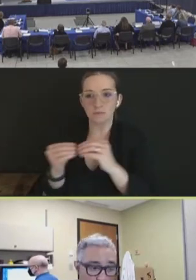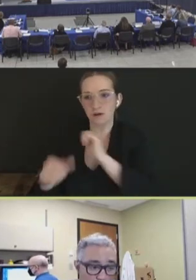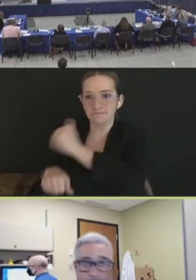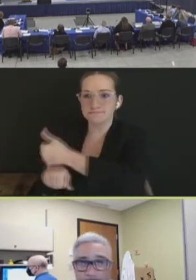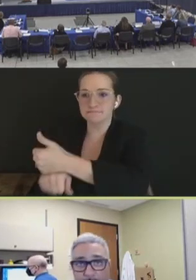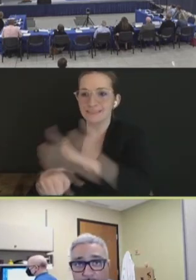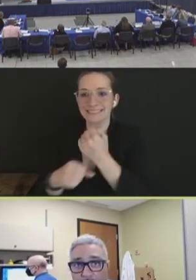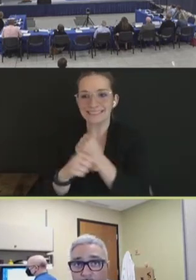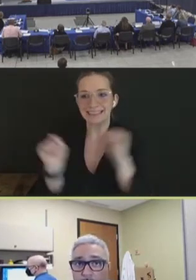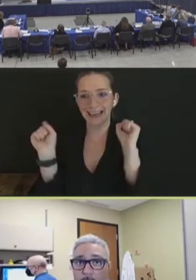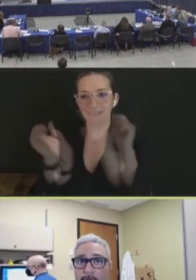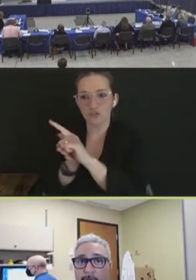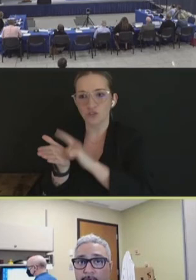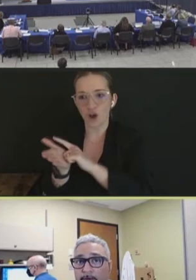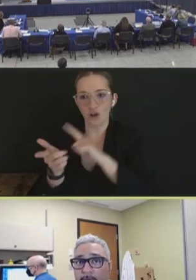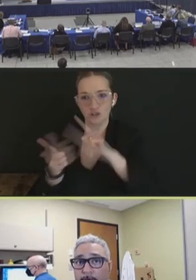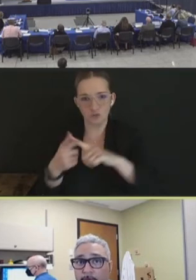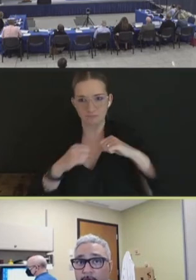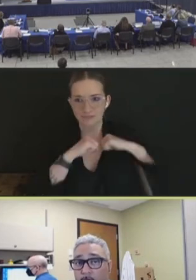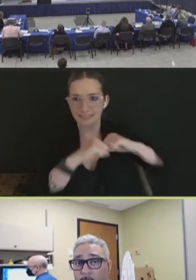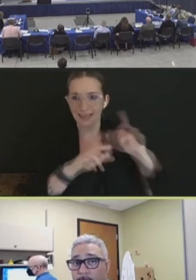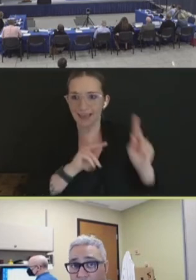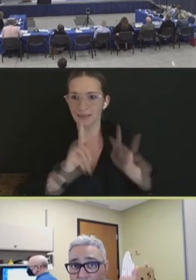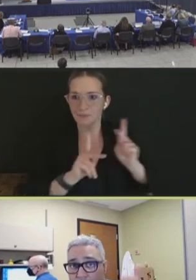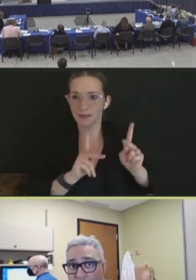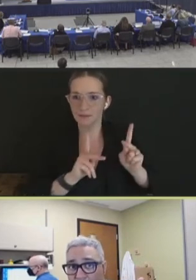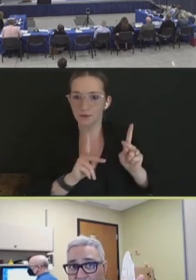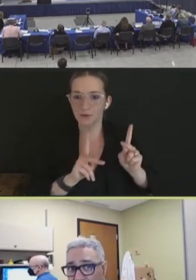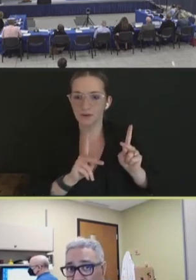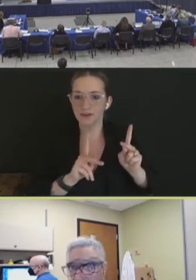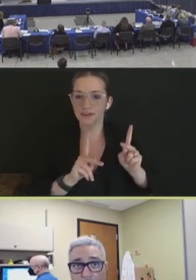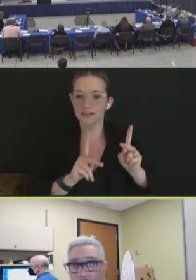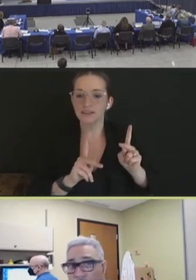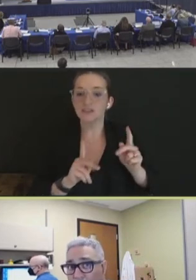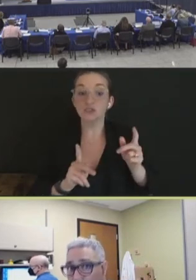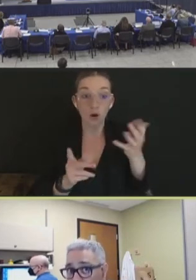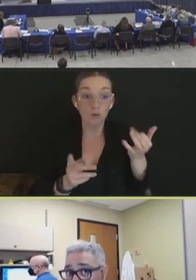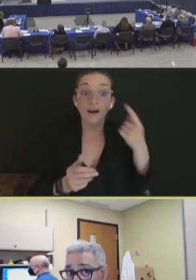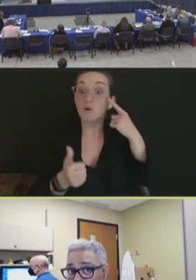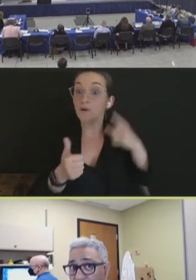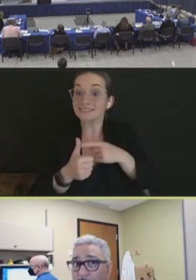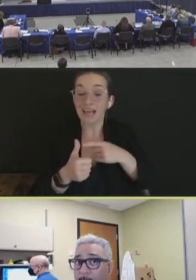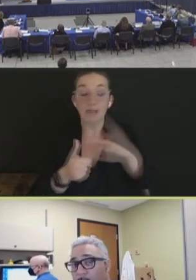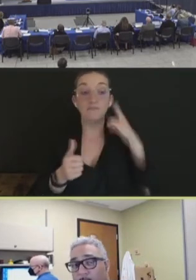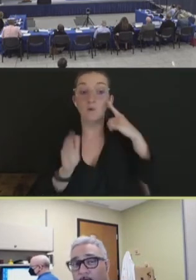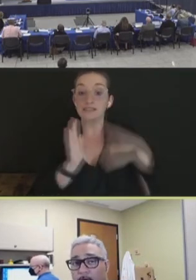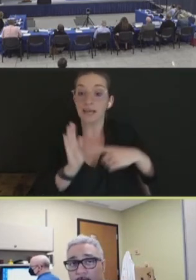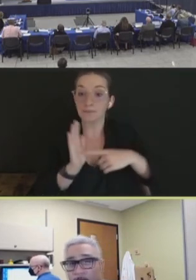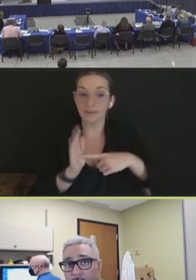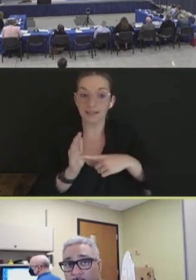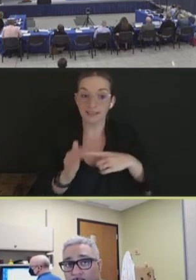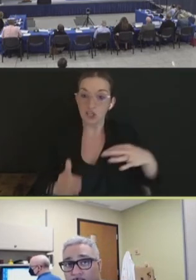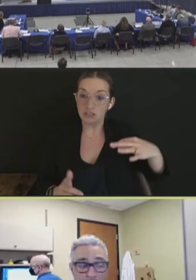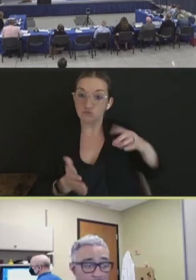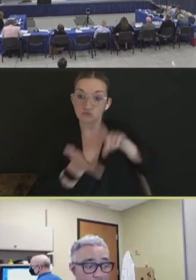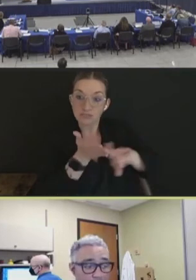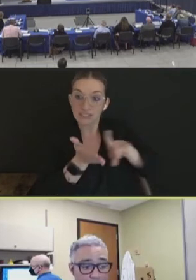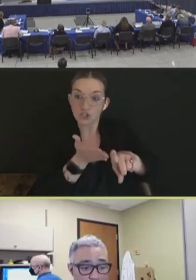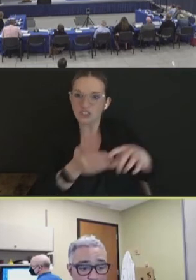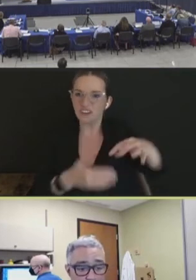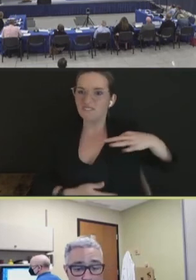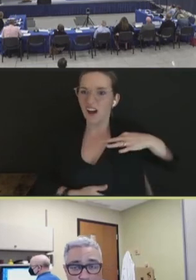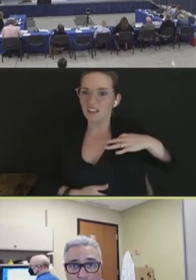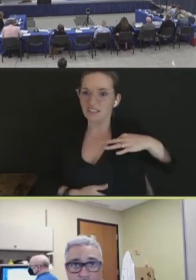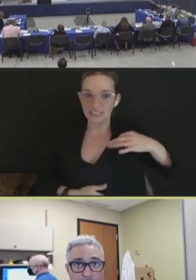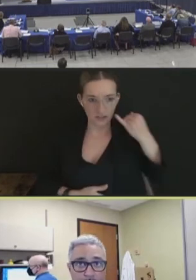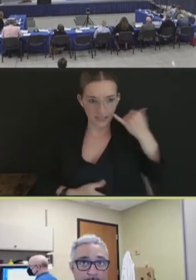Principles and everything we know to be right in research, starting with research is voluntary. You can't coerce people. You have to allow